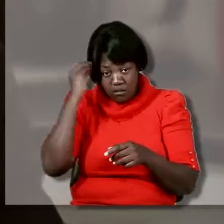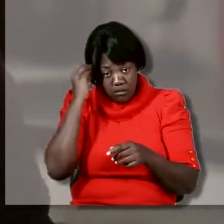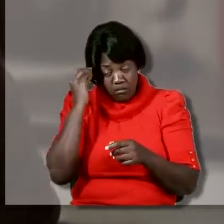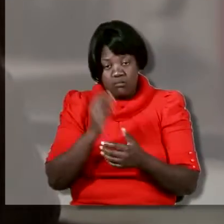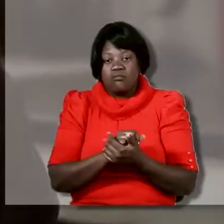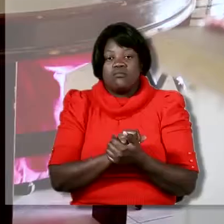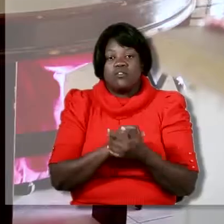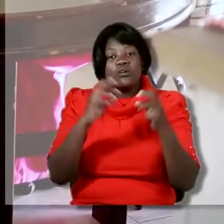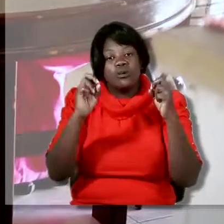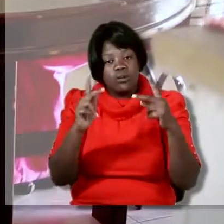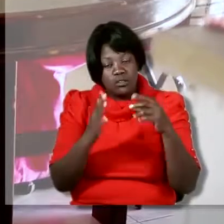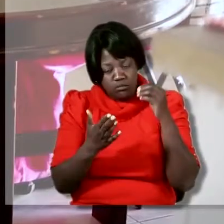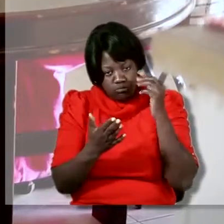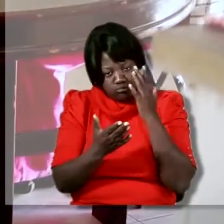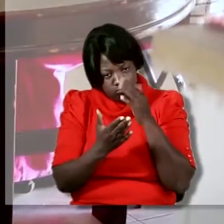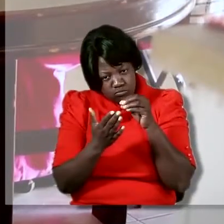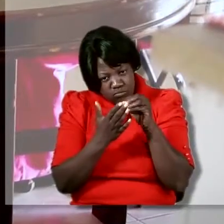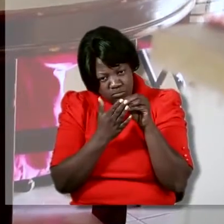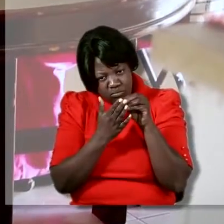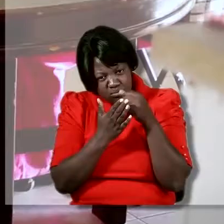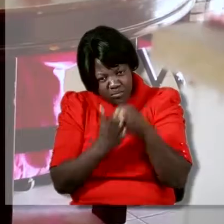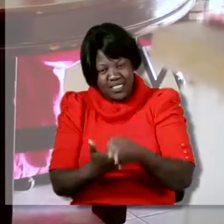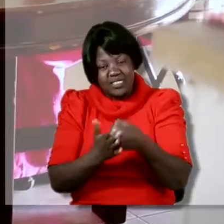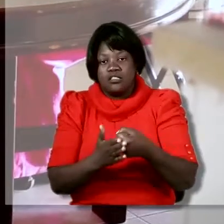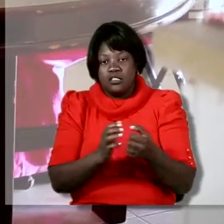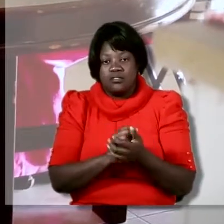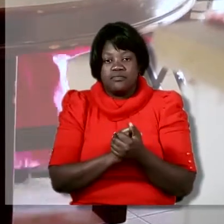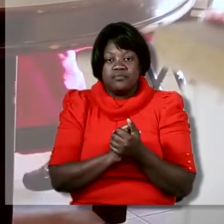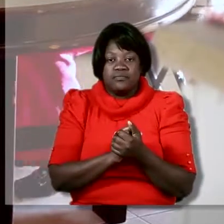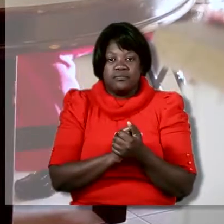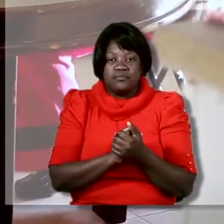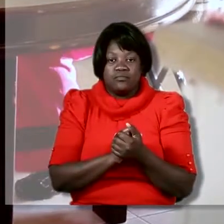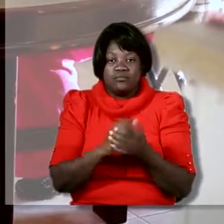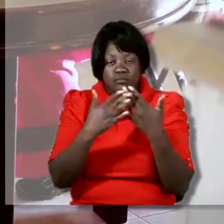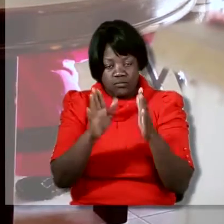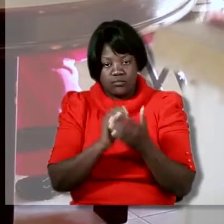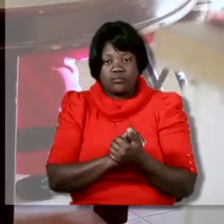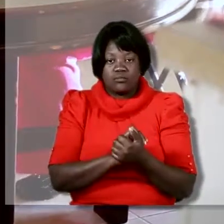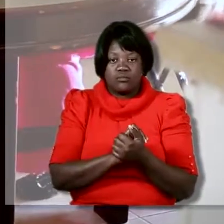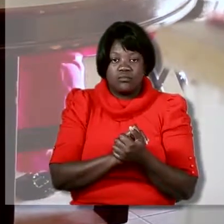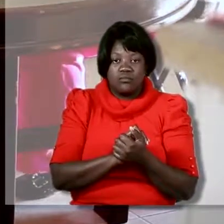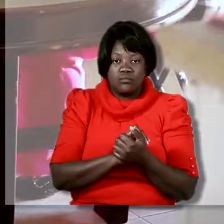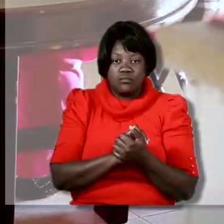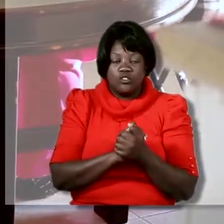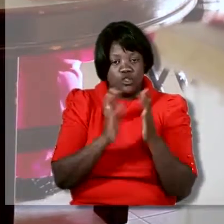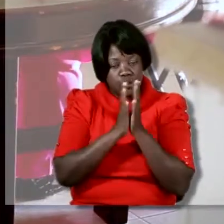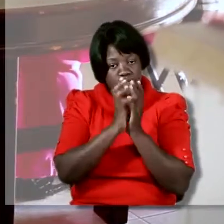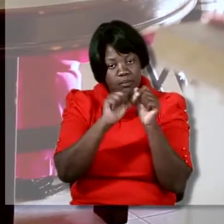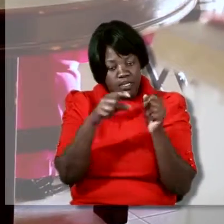I'm trying here. Don't get sharp with me, young lady. Let's begin. Make notes as we go, okay?